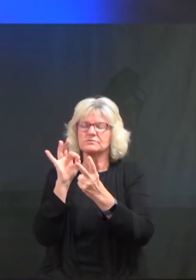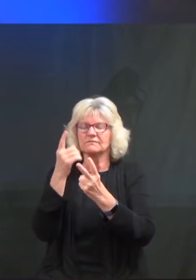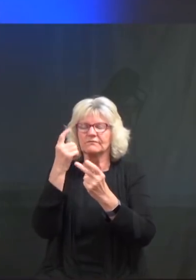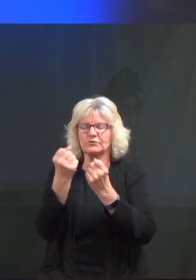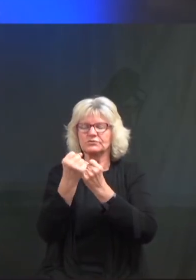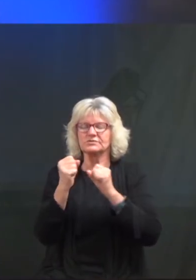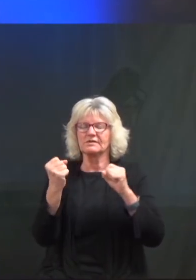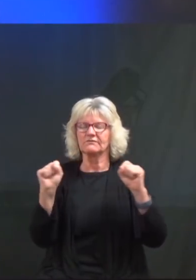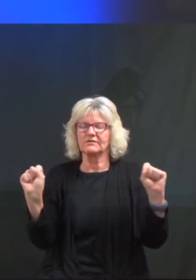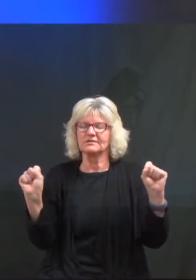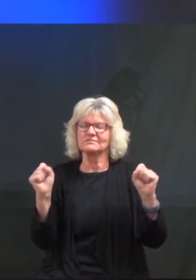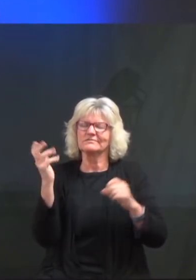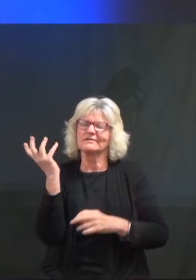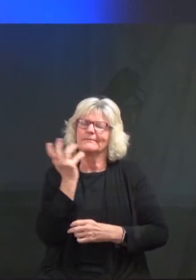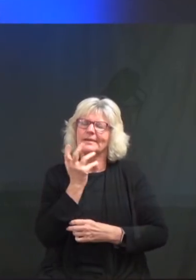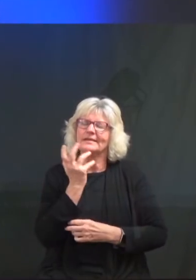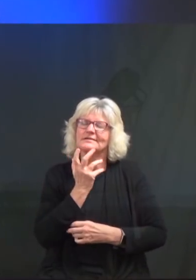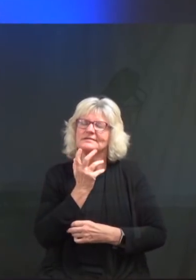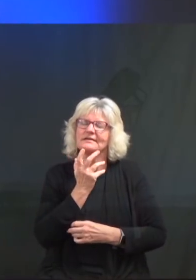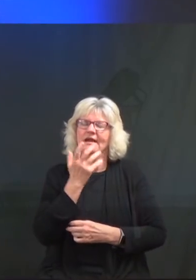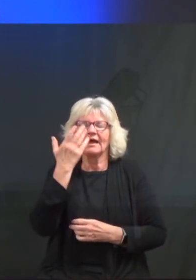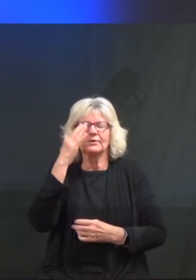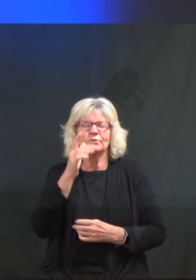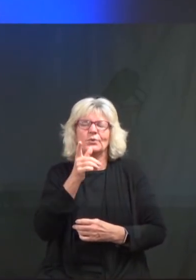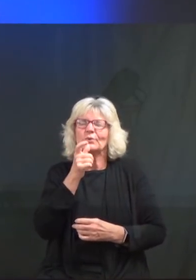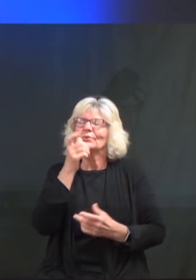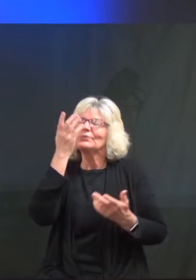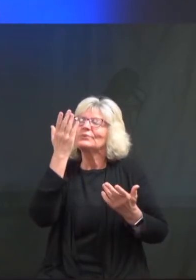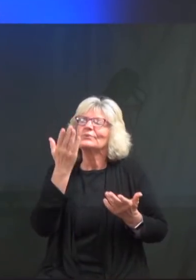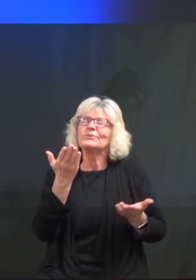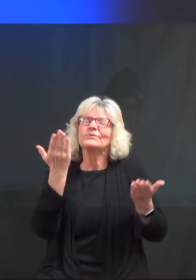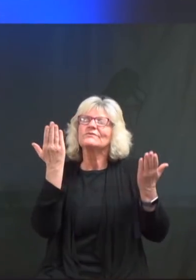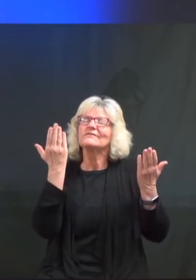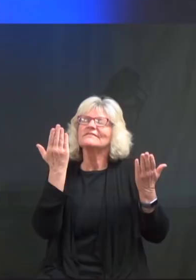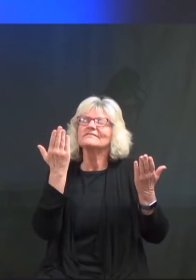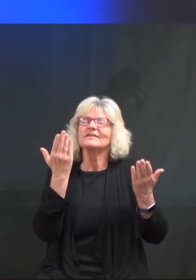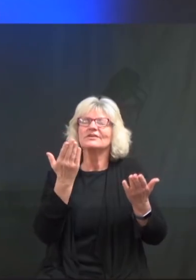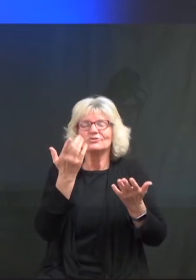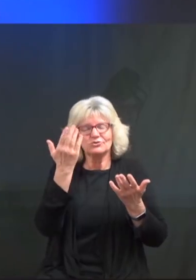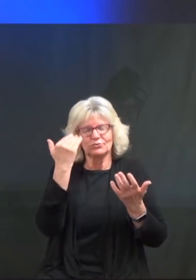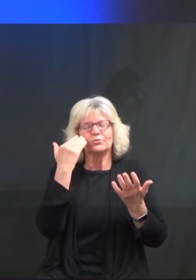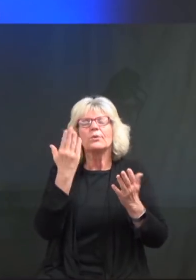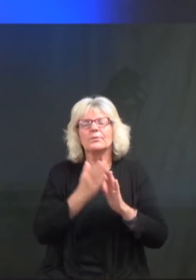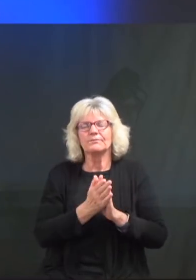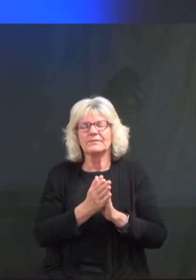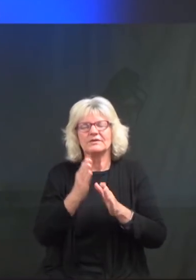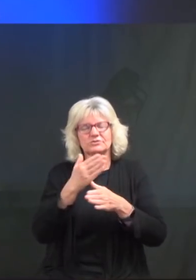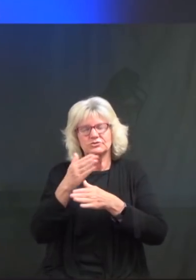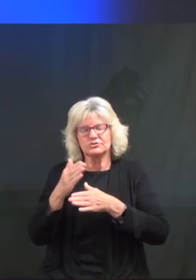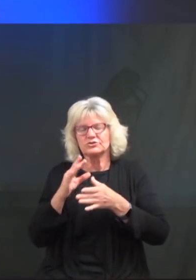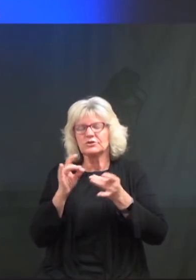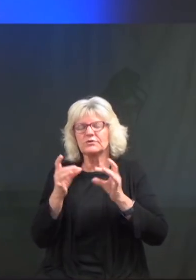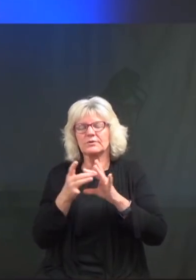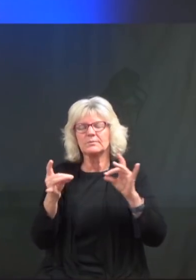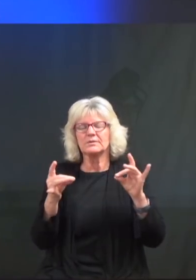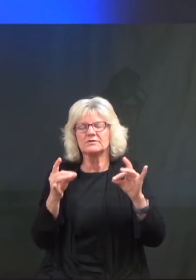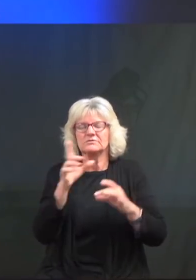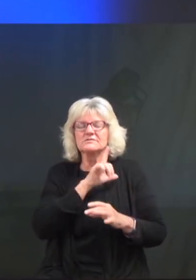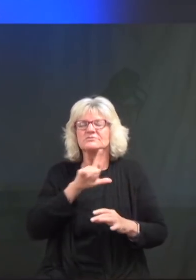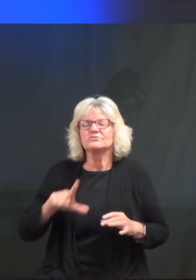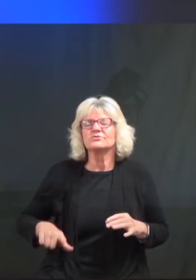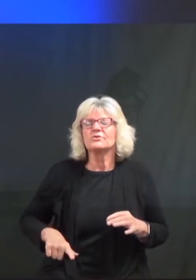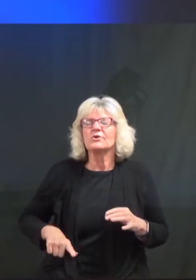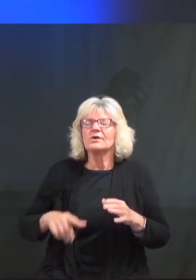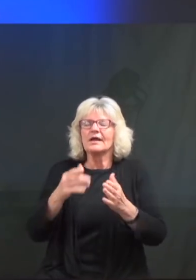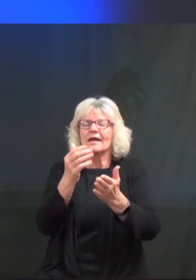elected for salvation. Amazing. I have no idea who that is. You do. All I know is I got to just share the message. So, Lord, help